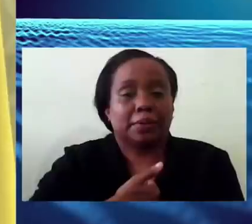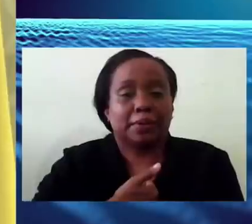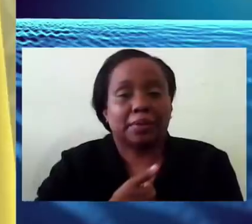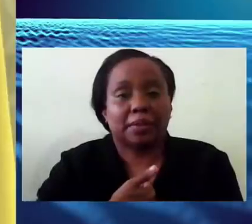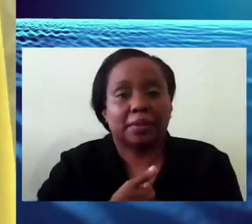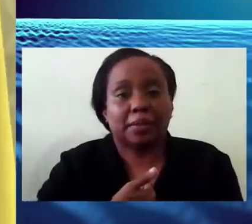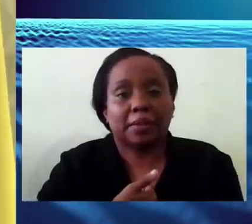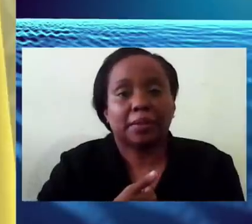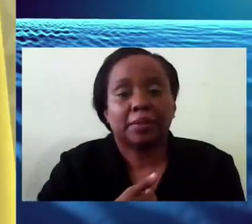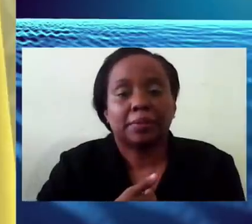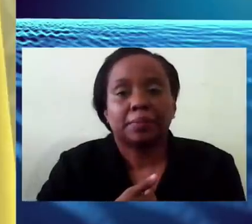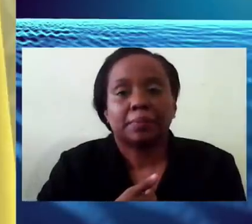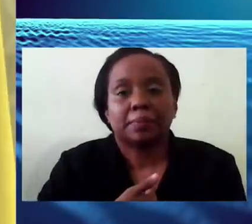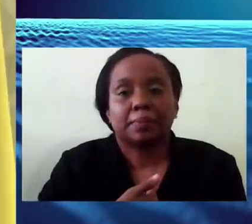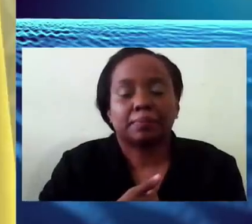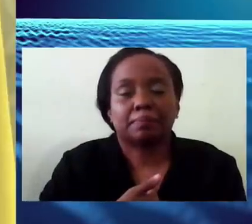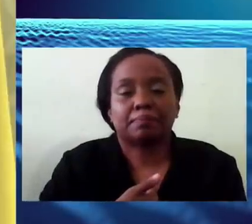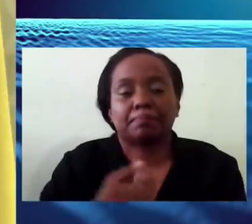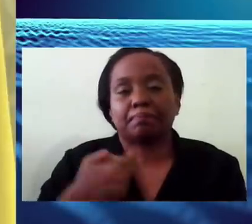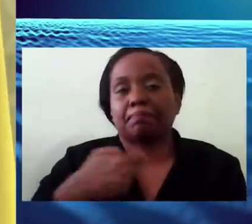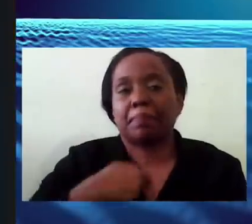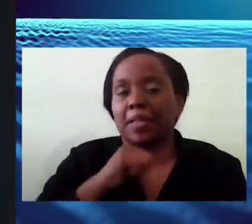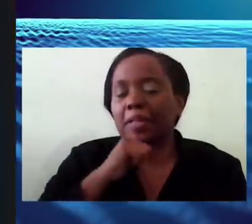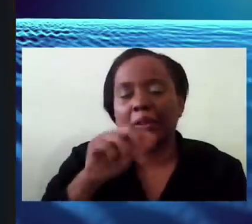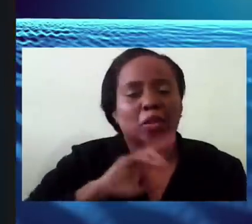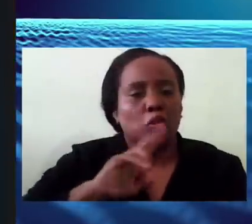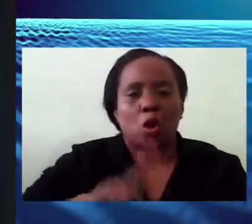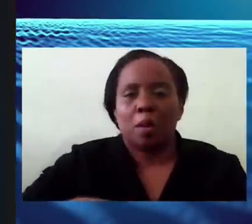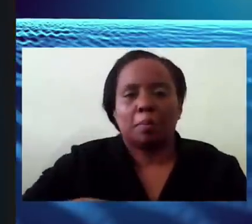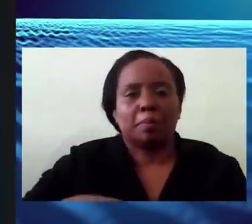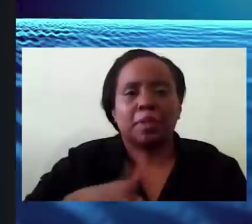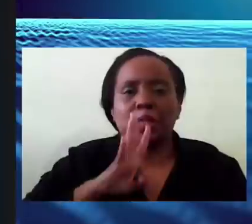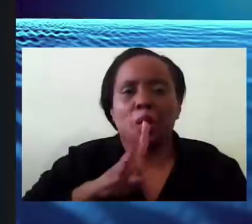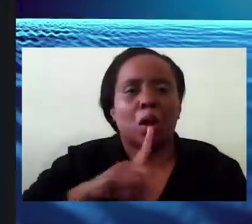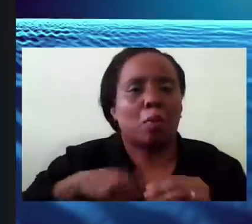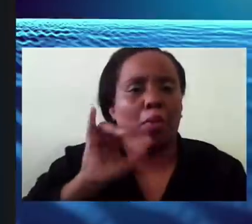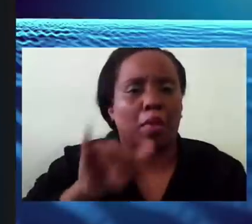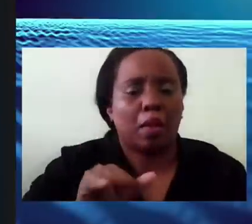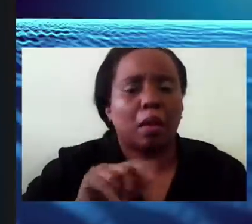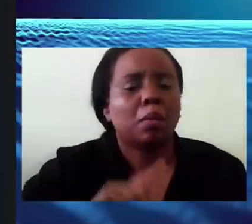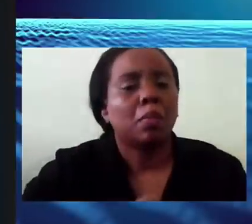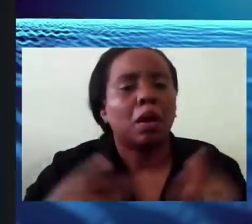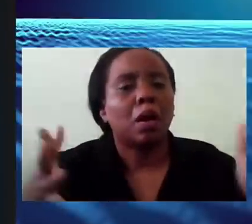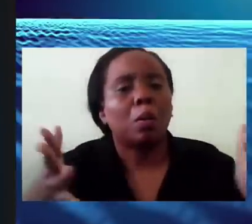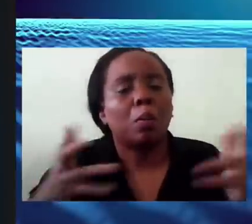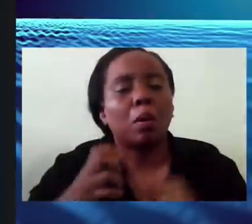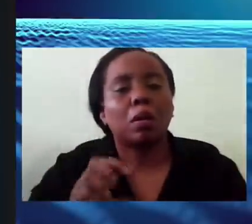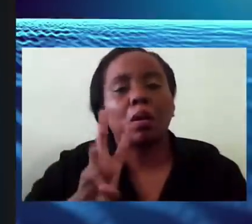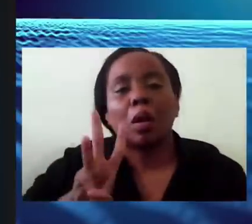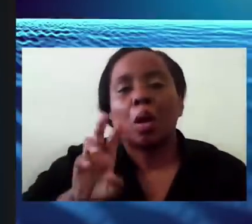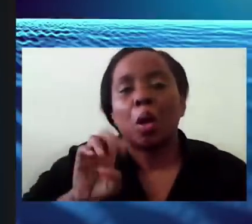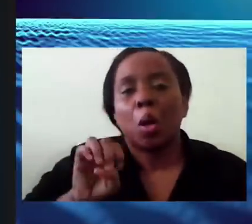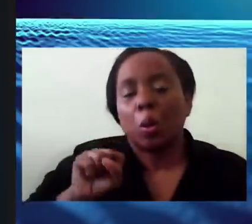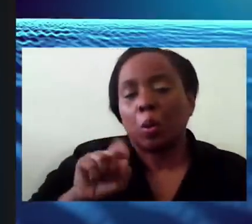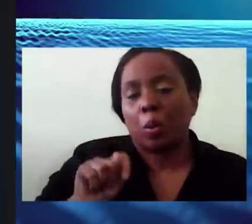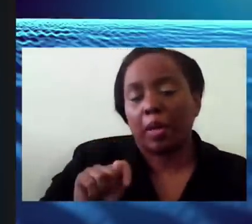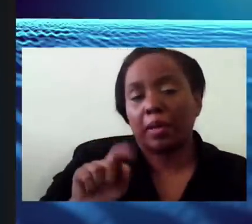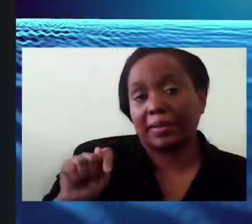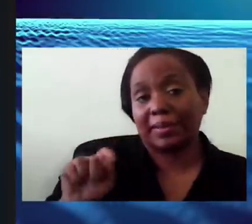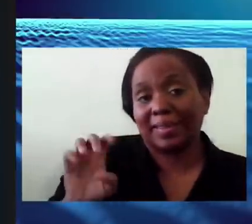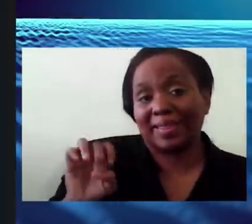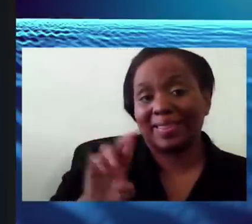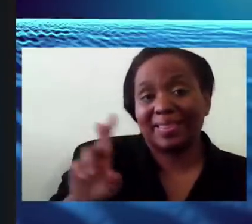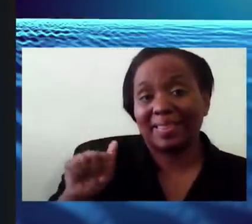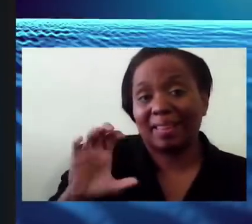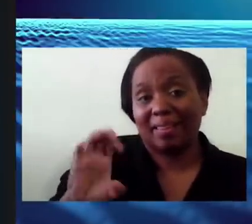deal with something like this in a press briefing, but let us use West Terrace as the example, and communities, if you